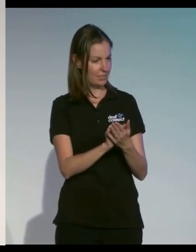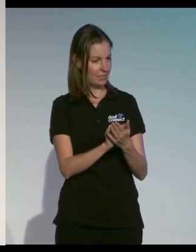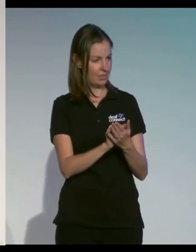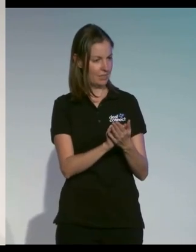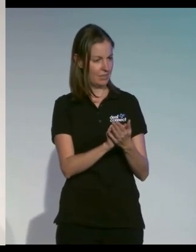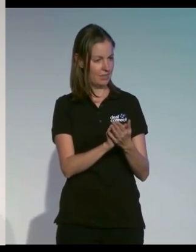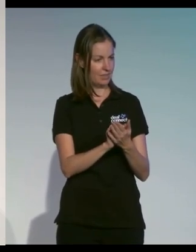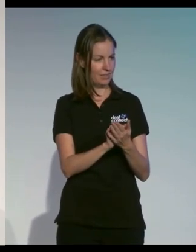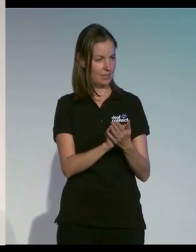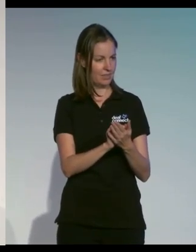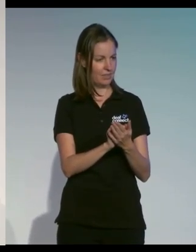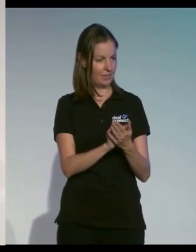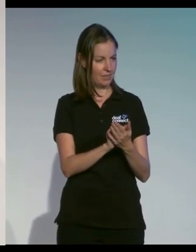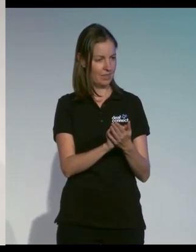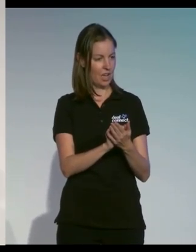Okay,